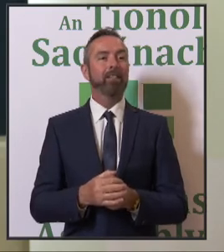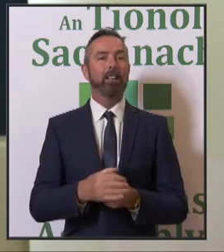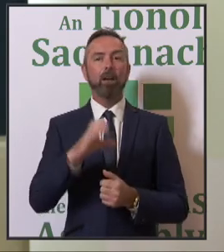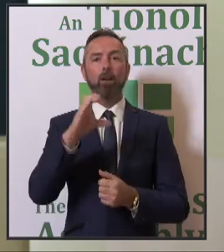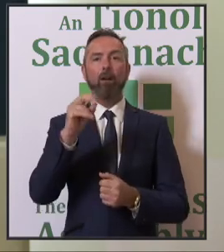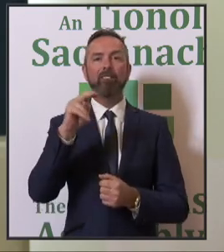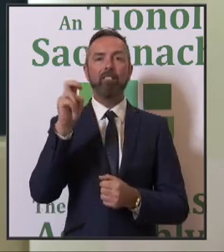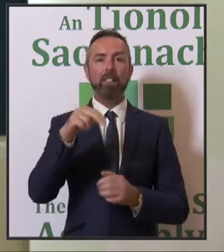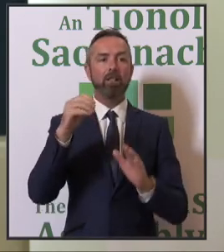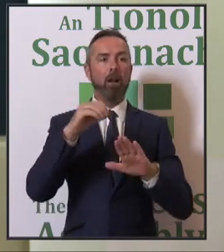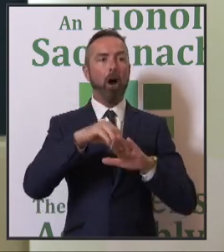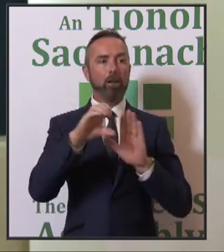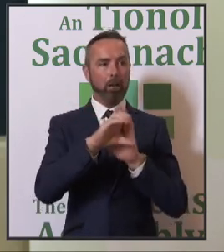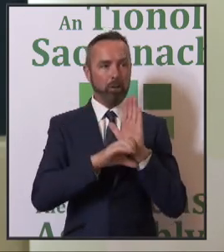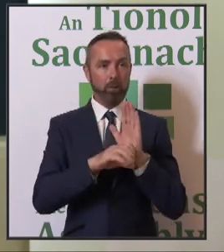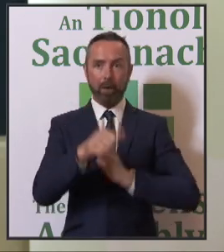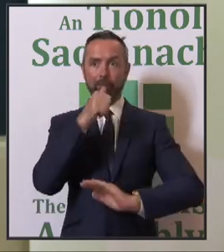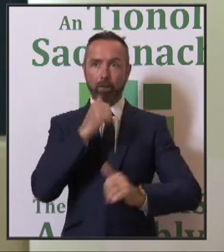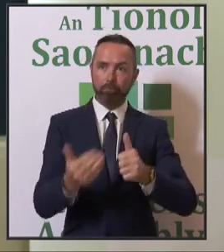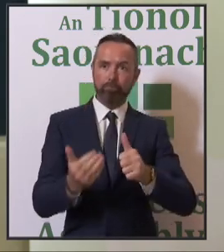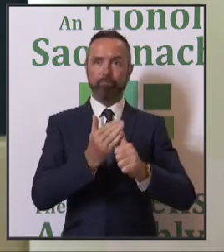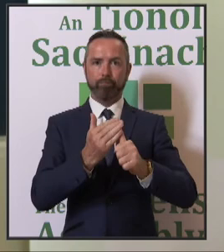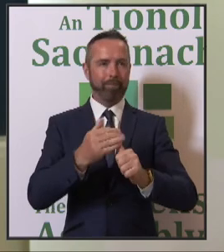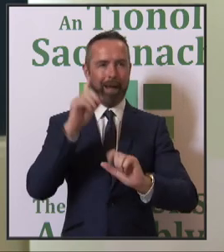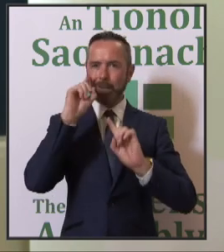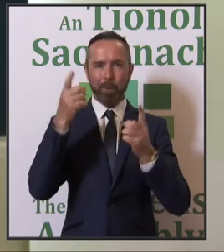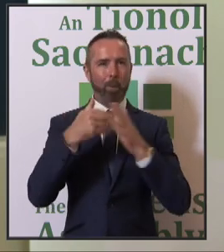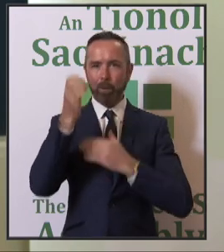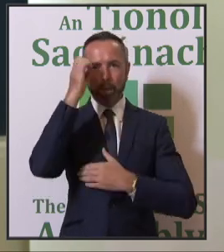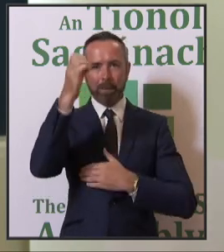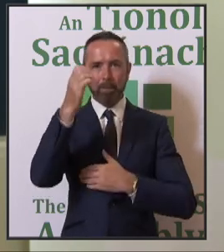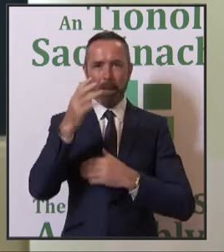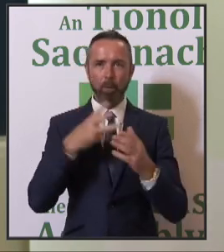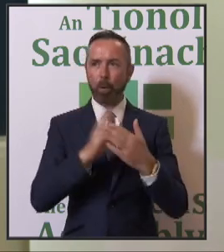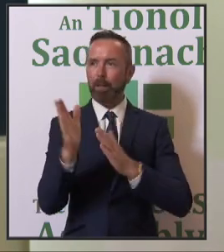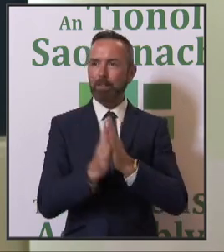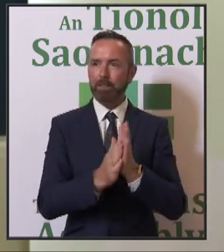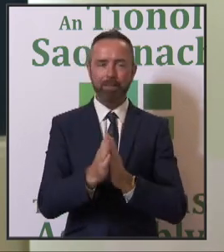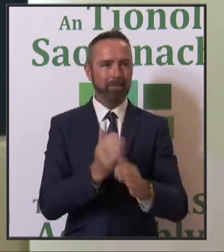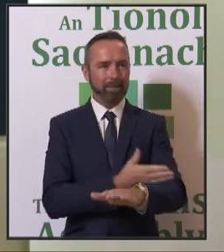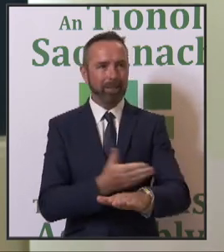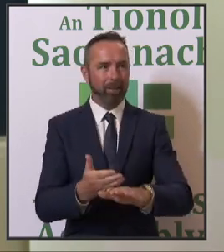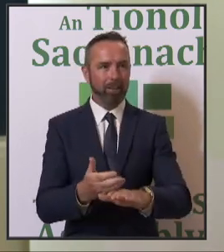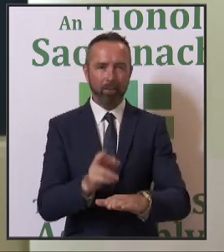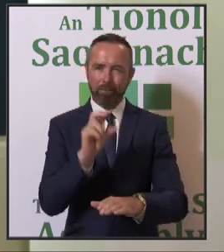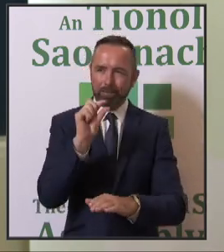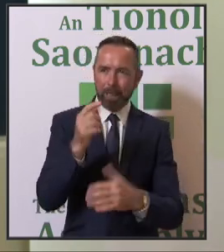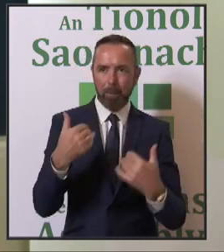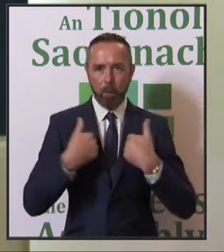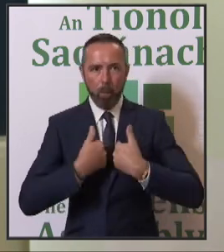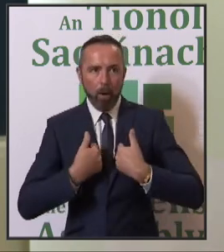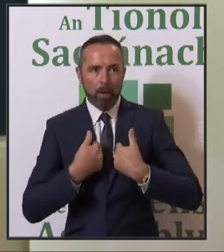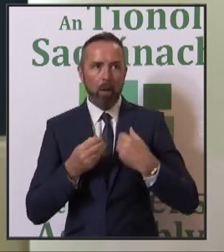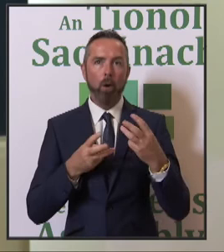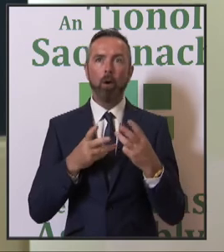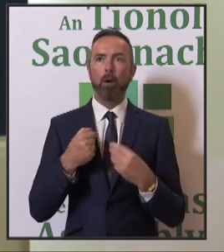Constitution was the first of these, I suppose, so I had no idea what to expect going into it. I was very much afraid it was going to be like a plus